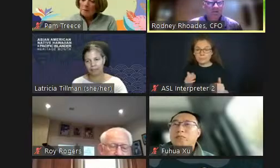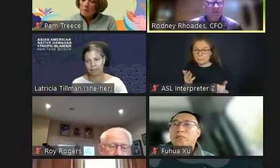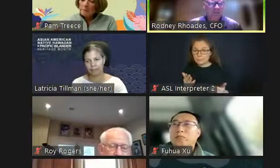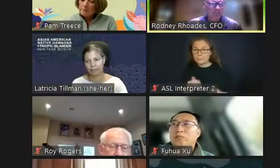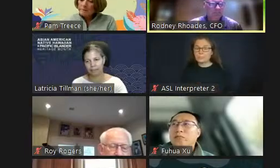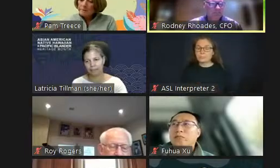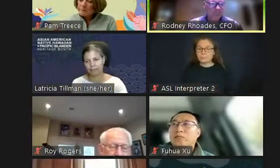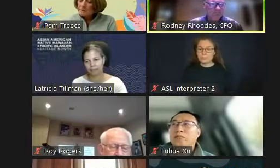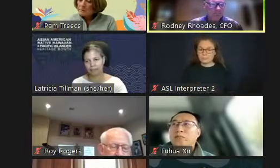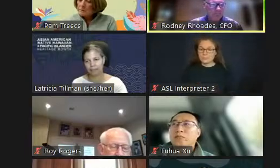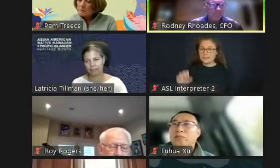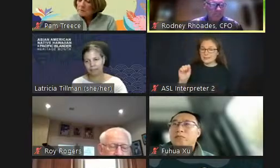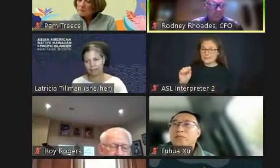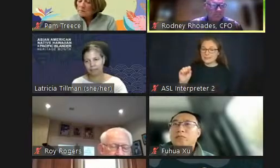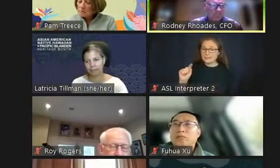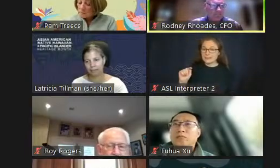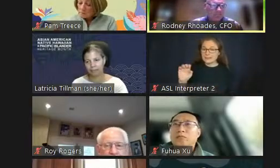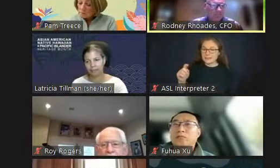Stephen?